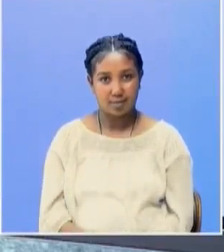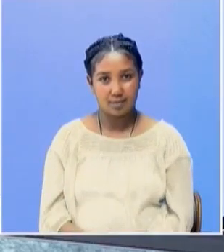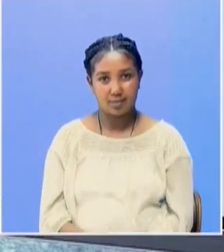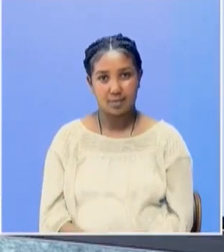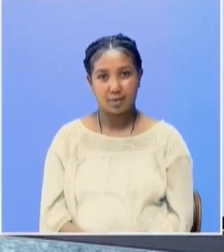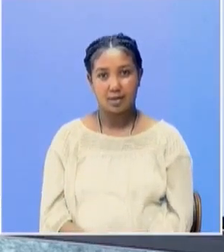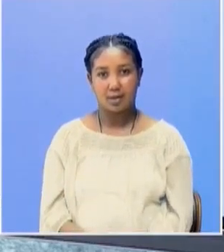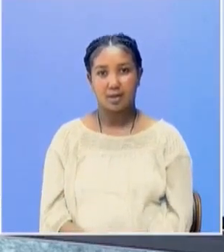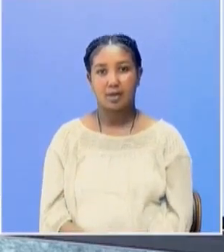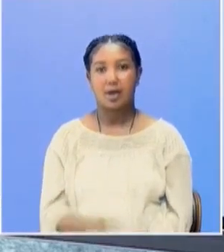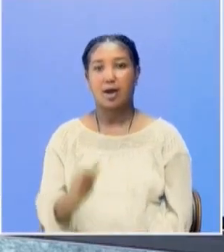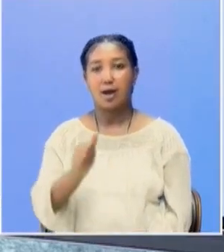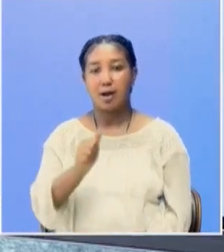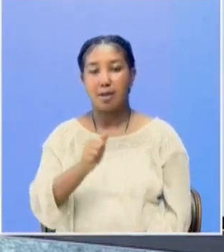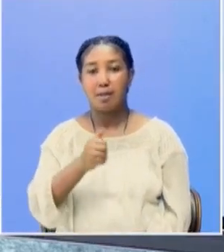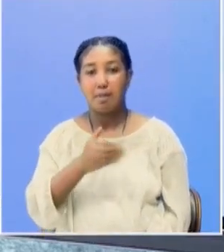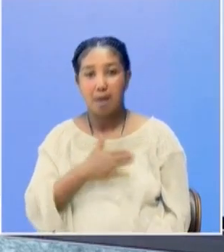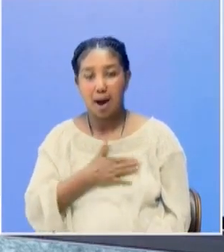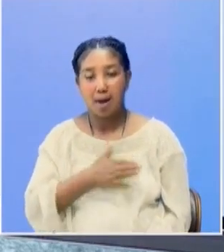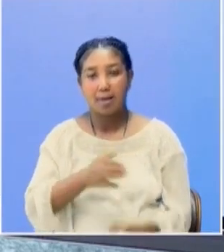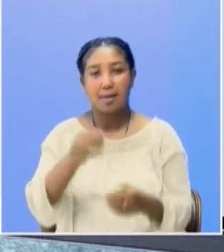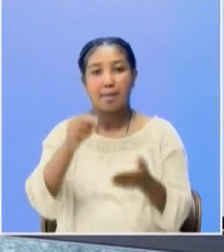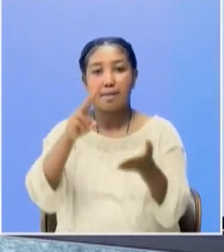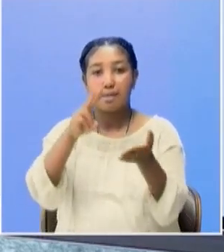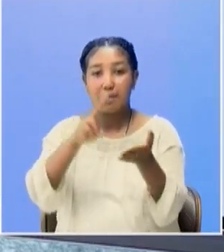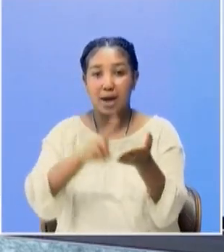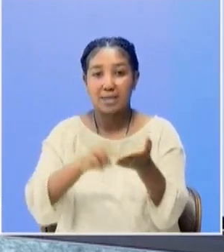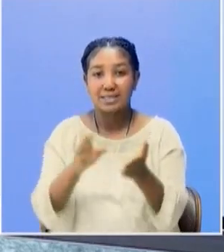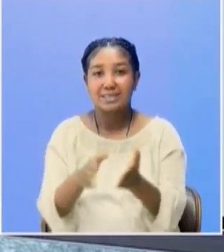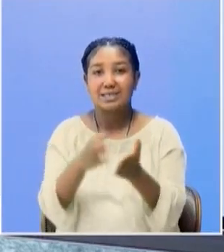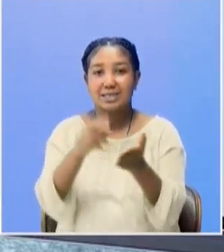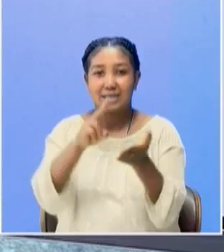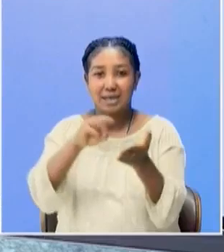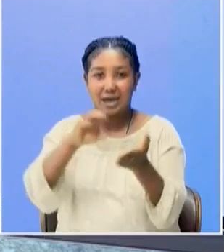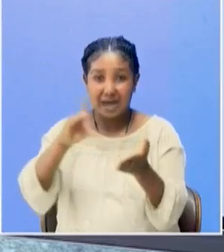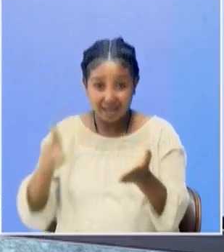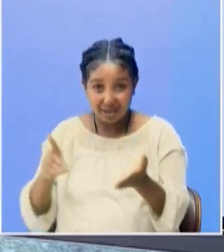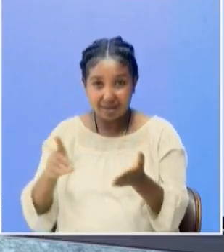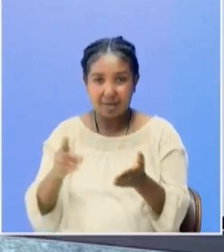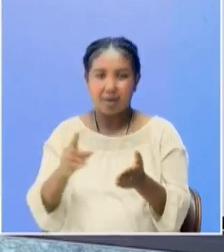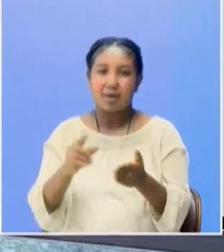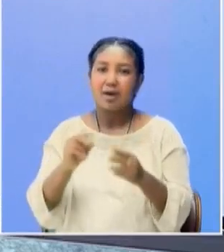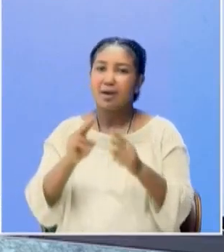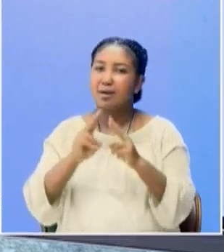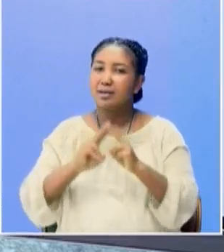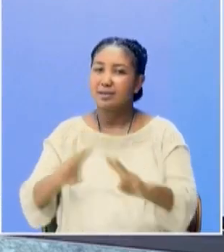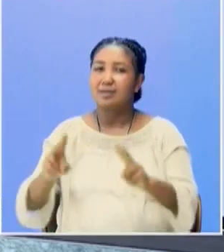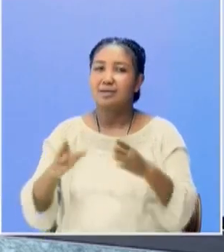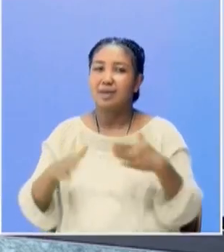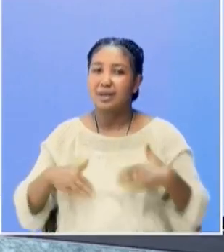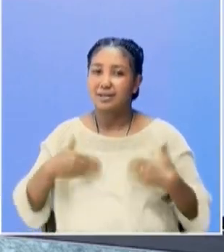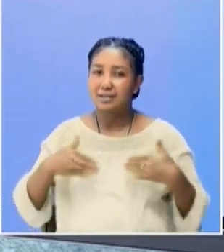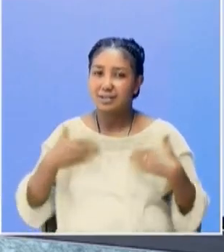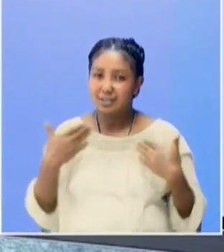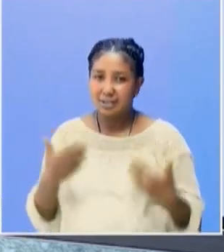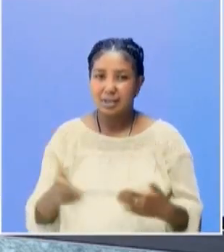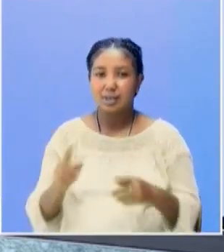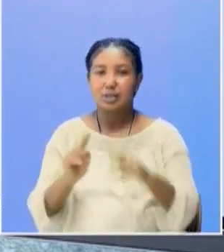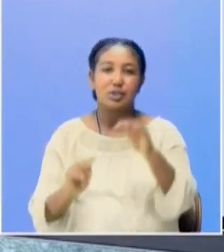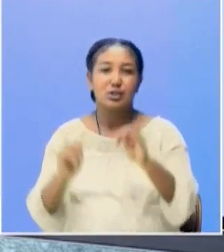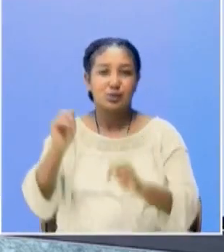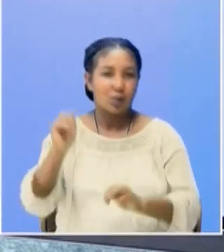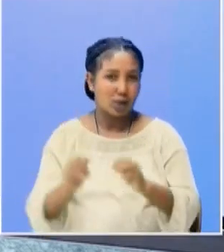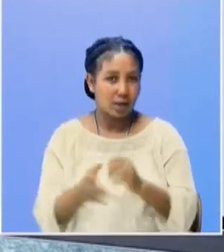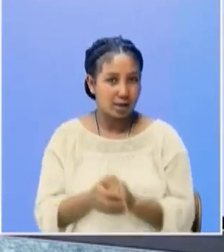Clear? My brother read an interesting story. Read an interesting